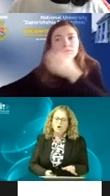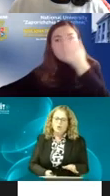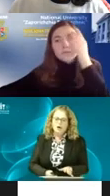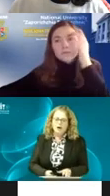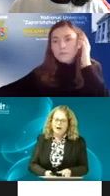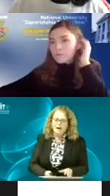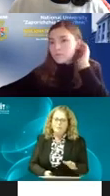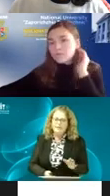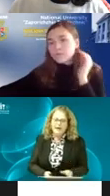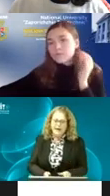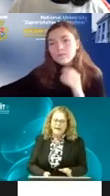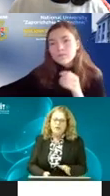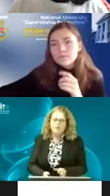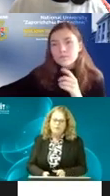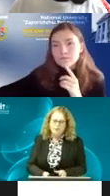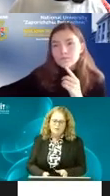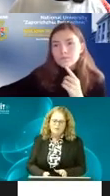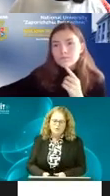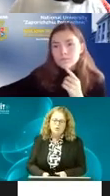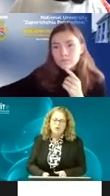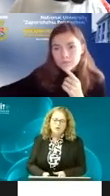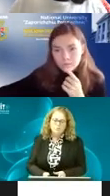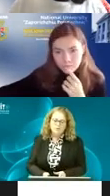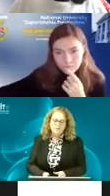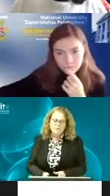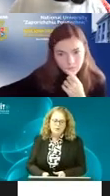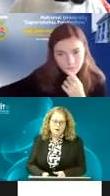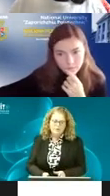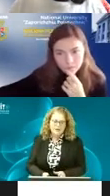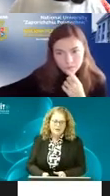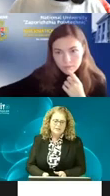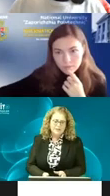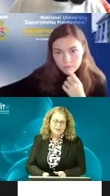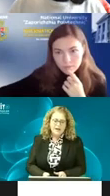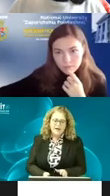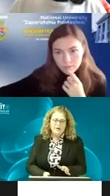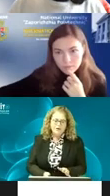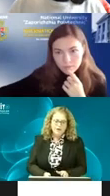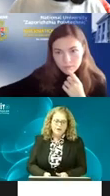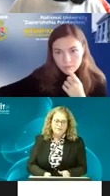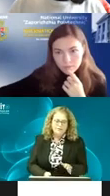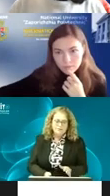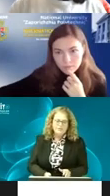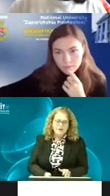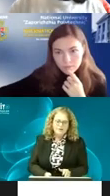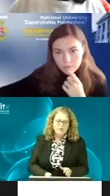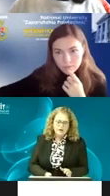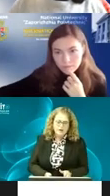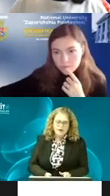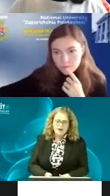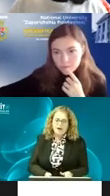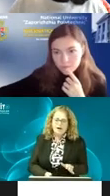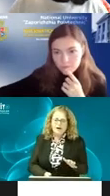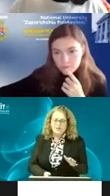So I'm the head of a department called Multidisciplinary Studies, which is something very